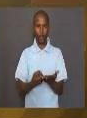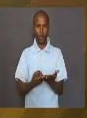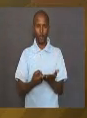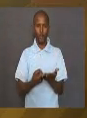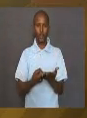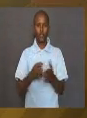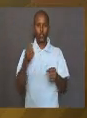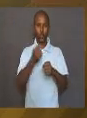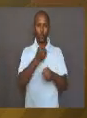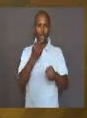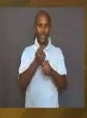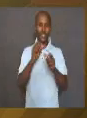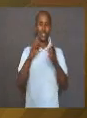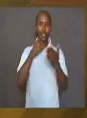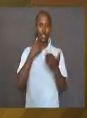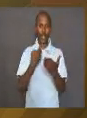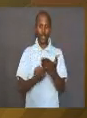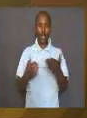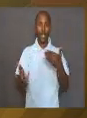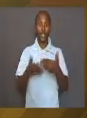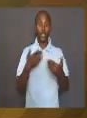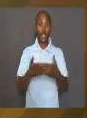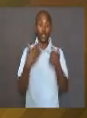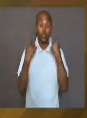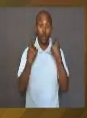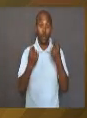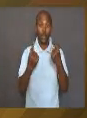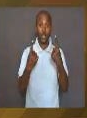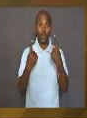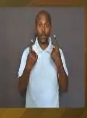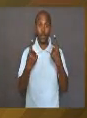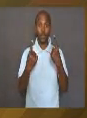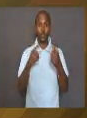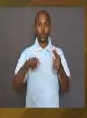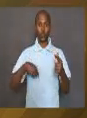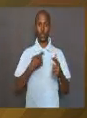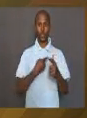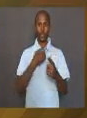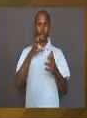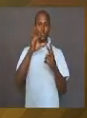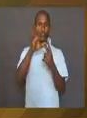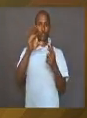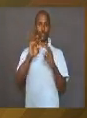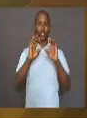To make this data easier to understand, we can choose